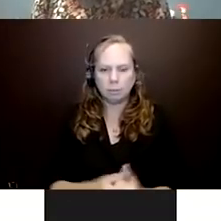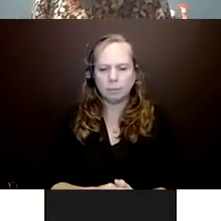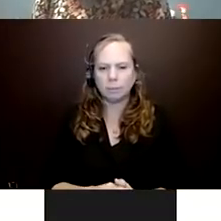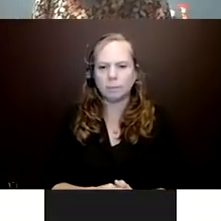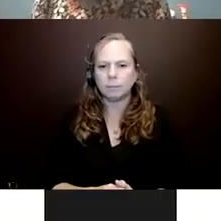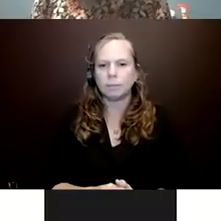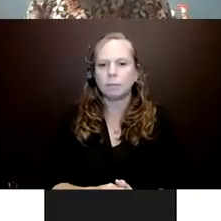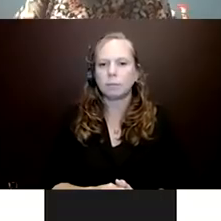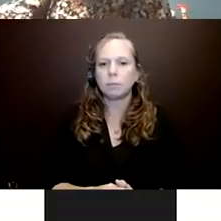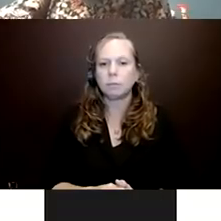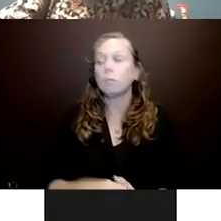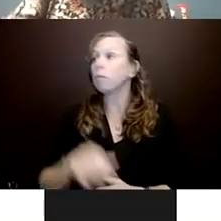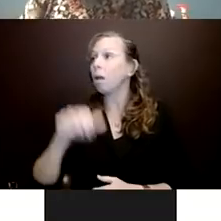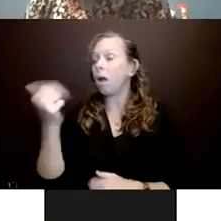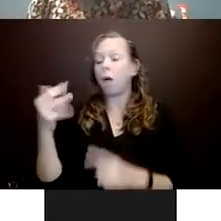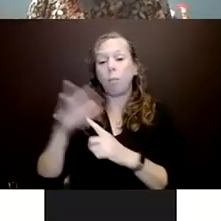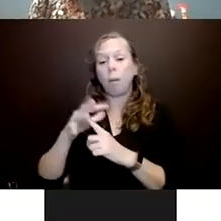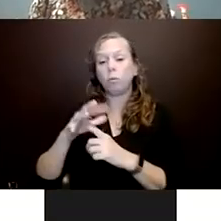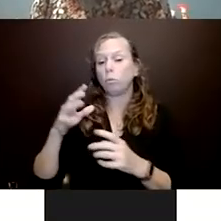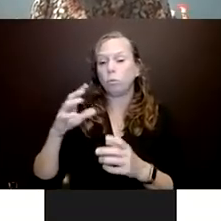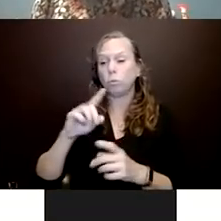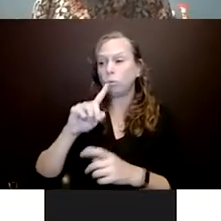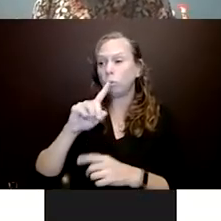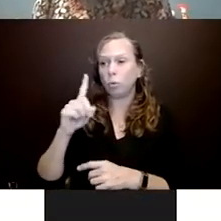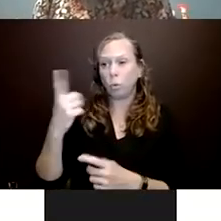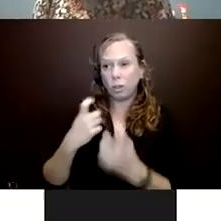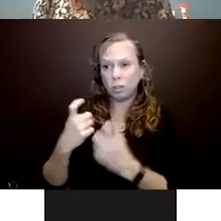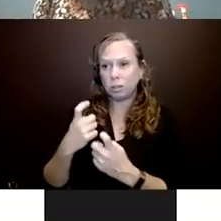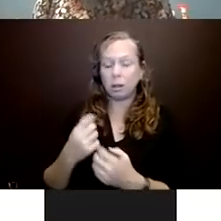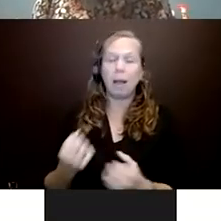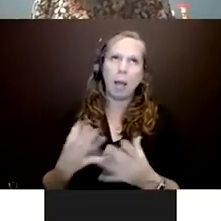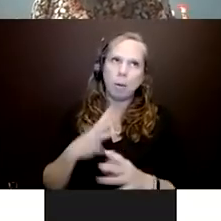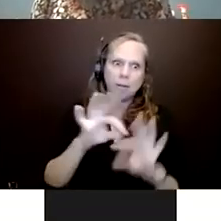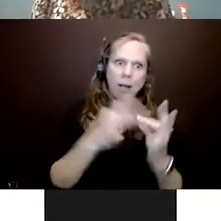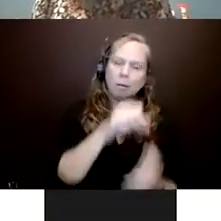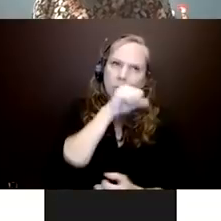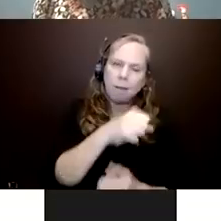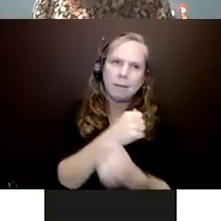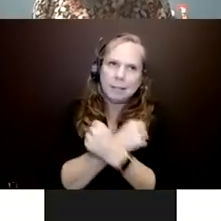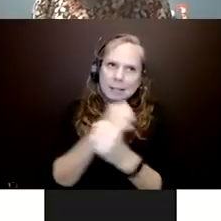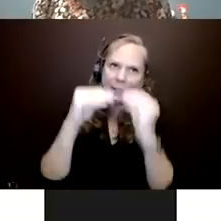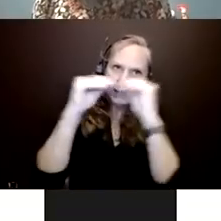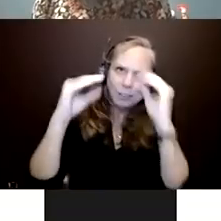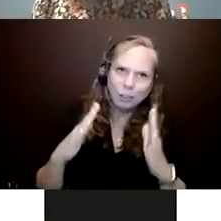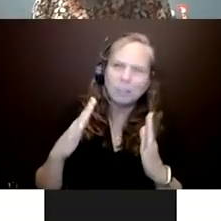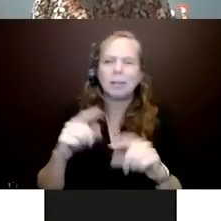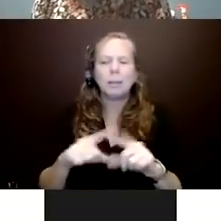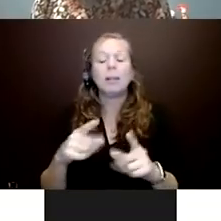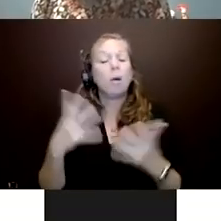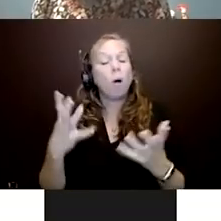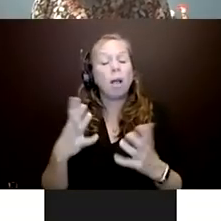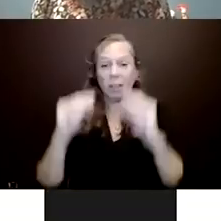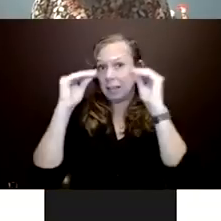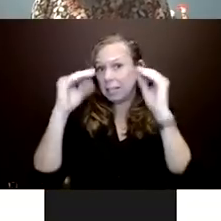Another popular question, and I think it speaks to how much our families love our teachers. They want to know if the teachers teaching their